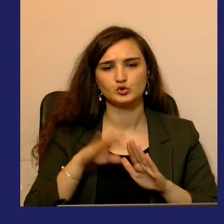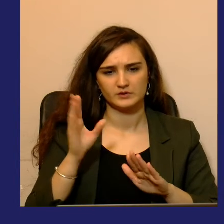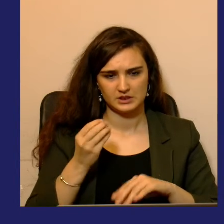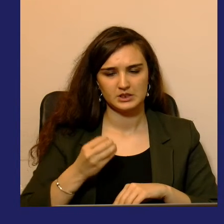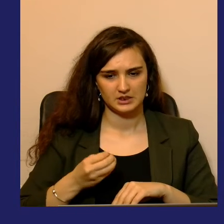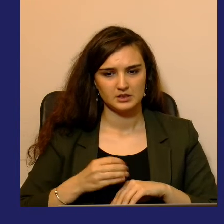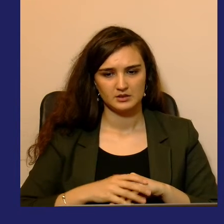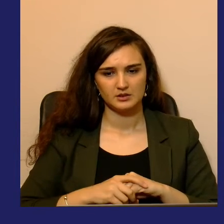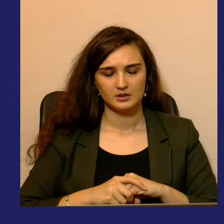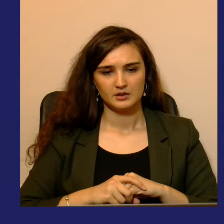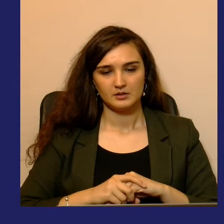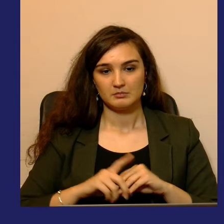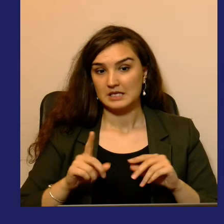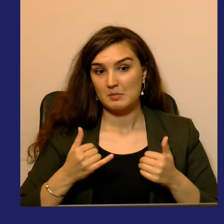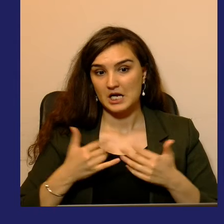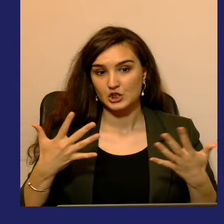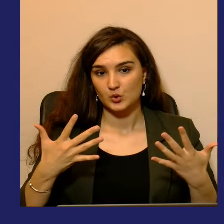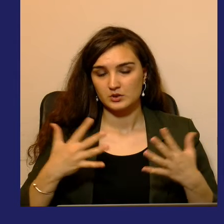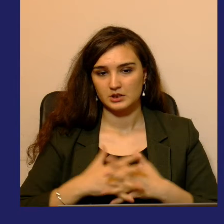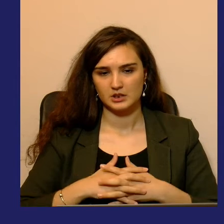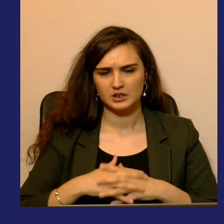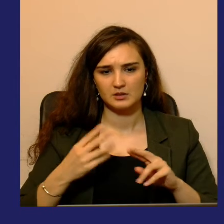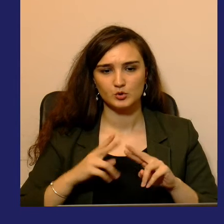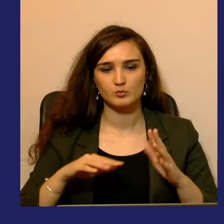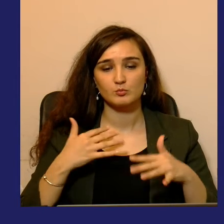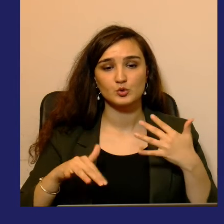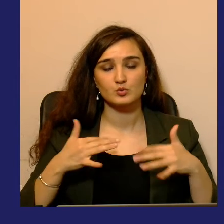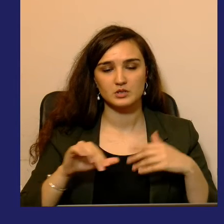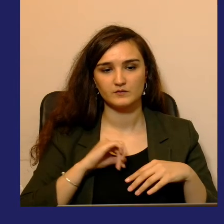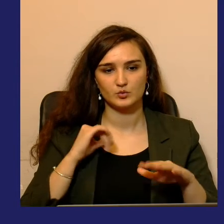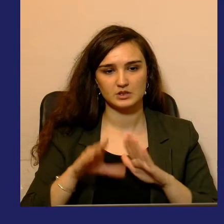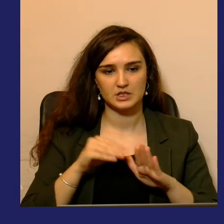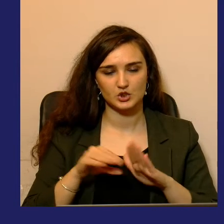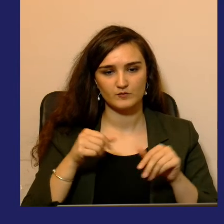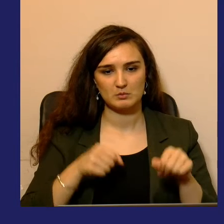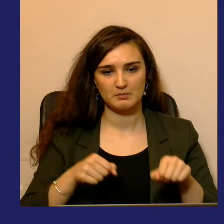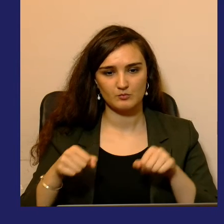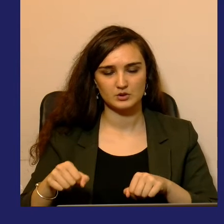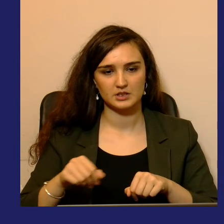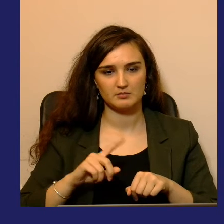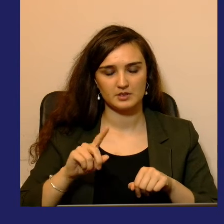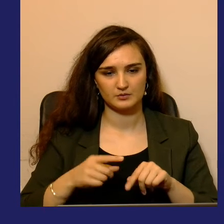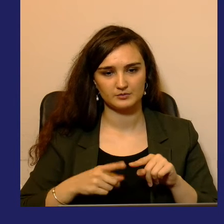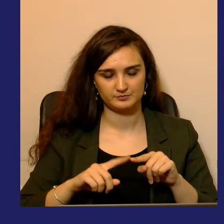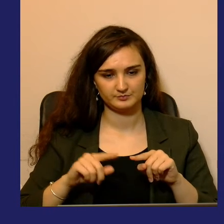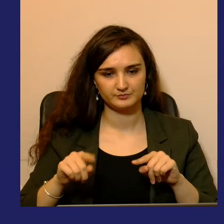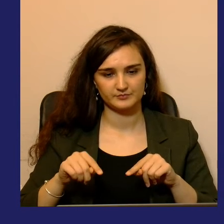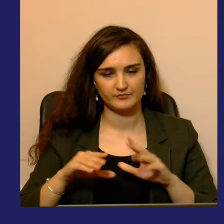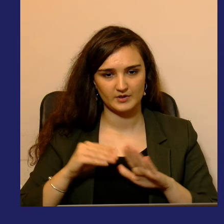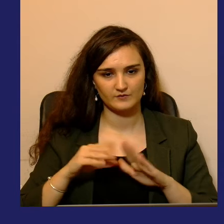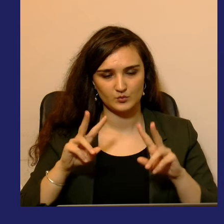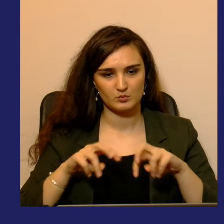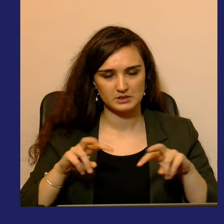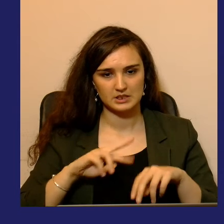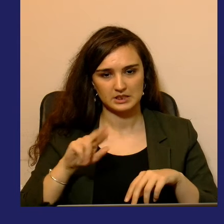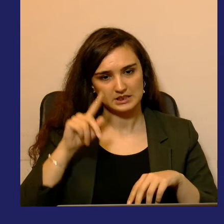authority. And now that they have done that, they know that even if they stop cheating,